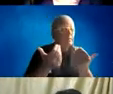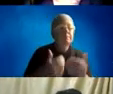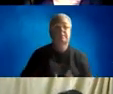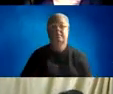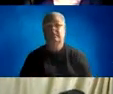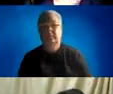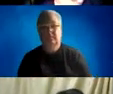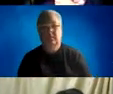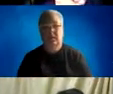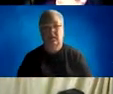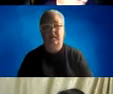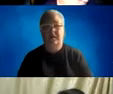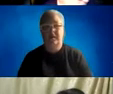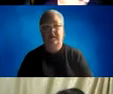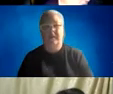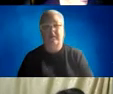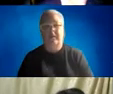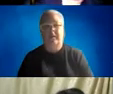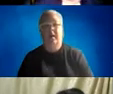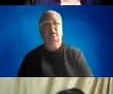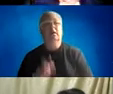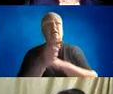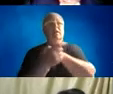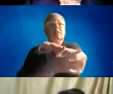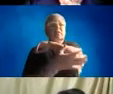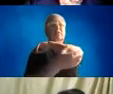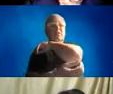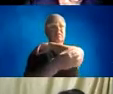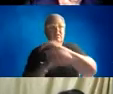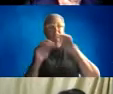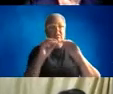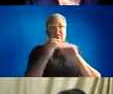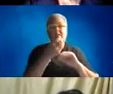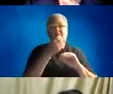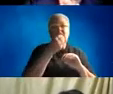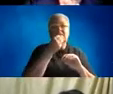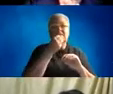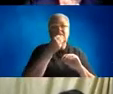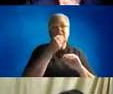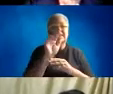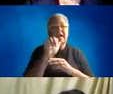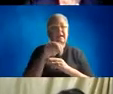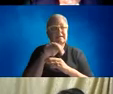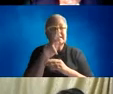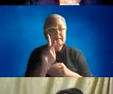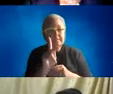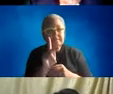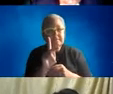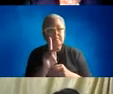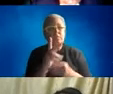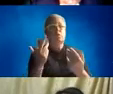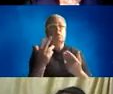No poverty could mean no food banks required or no homelessness, although this could be not what you